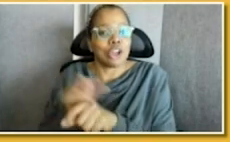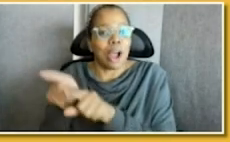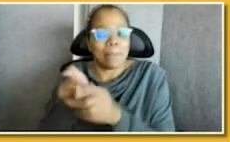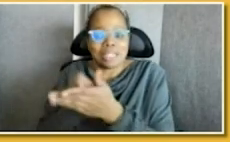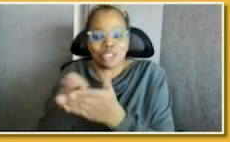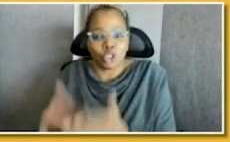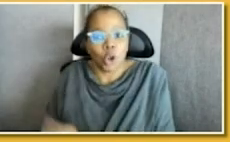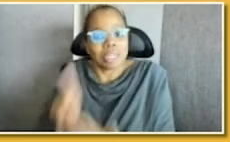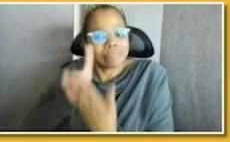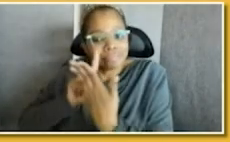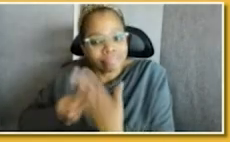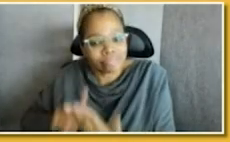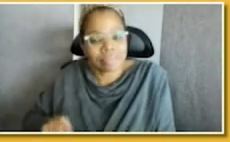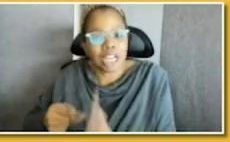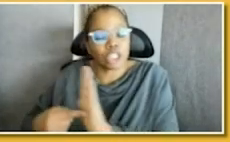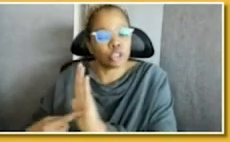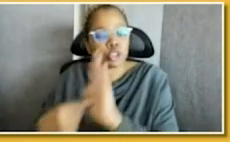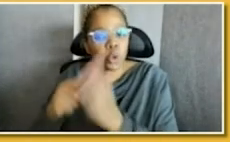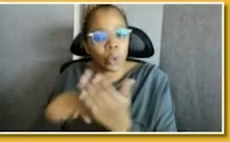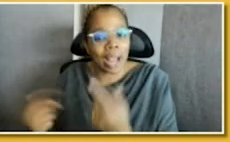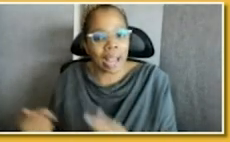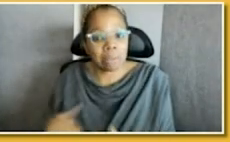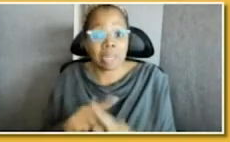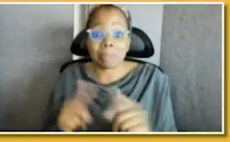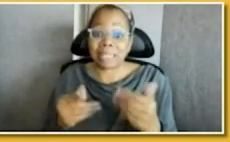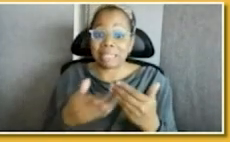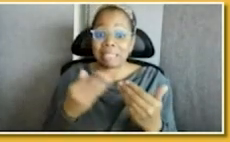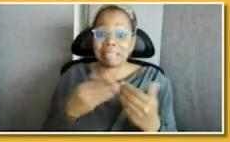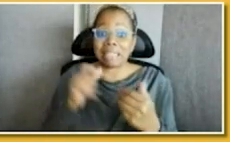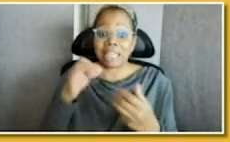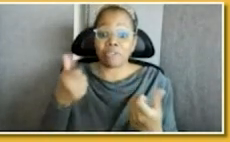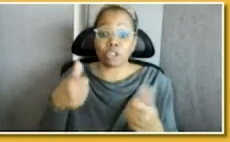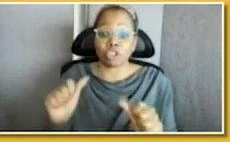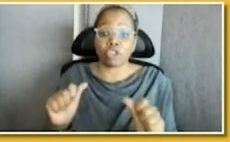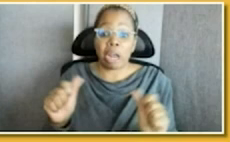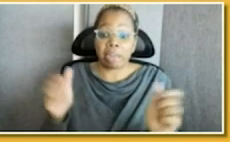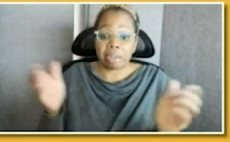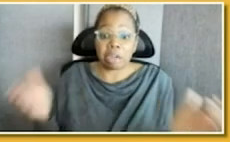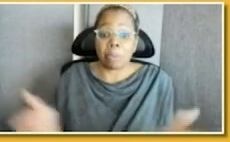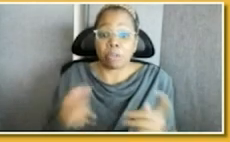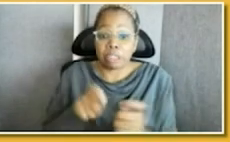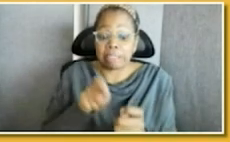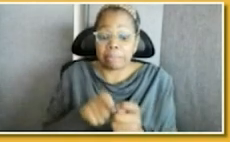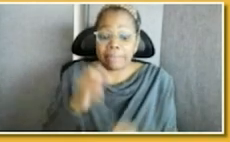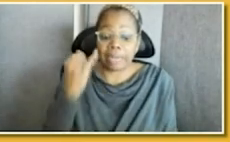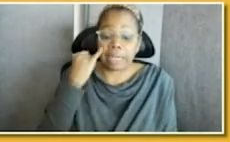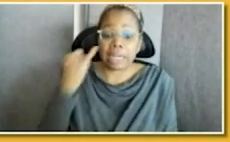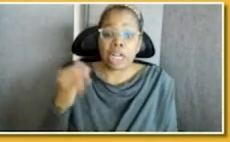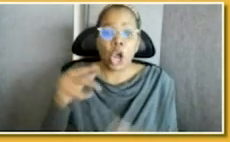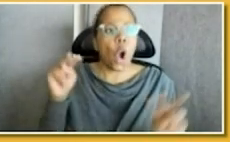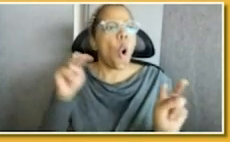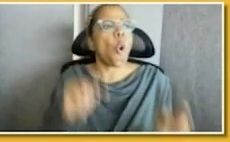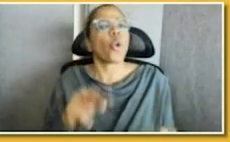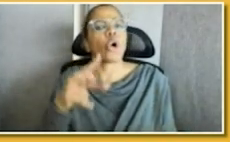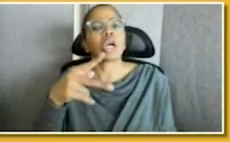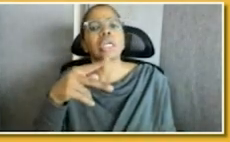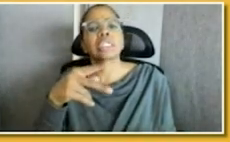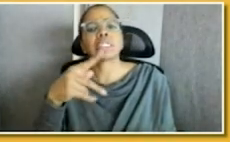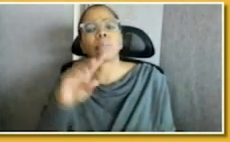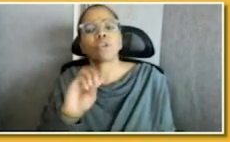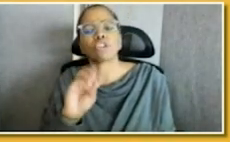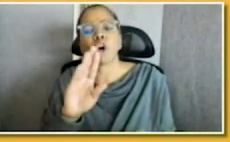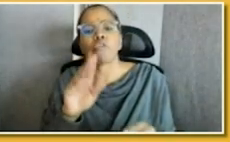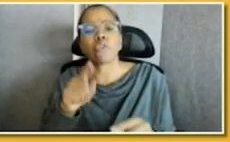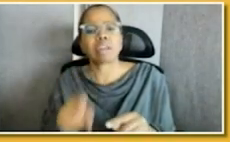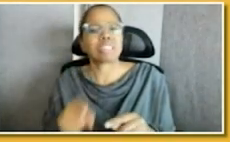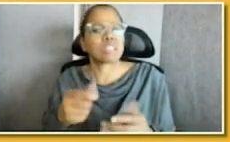But the easy thing to do, especially if you're trying to push an ideology, is to say, look at the Postal Service, they're bleeding money. And it